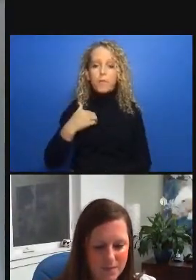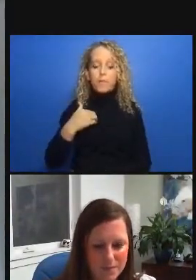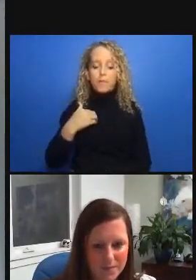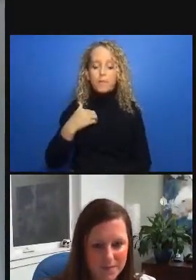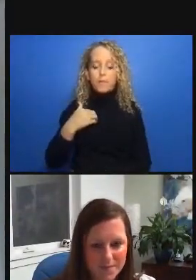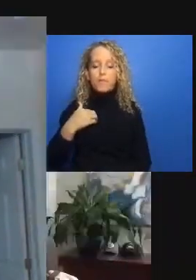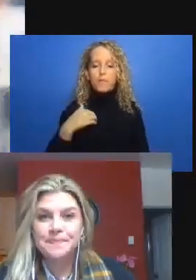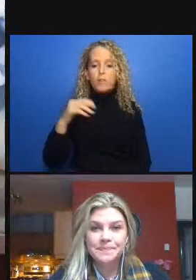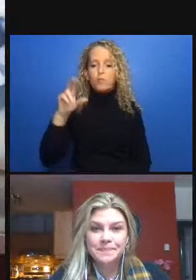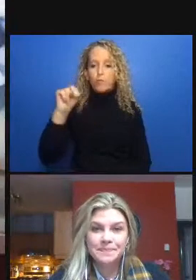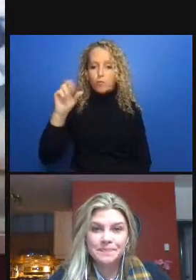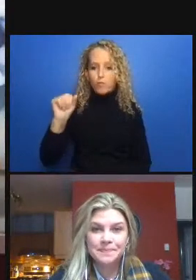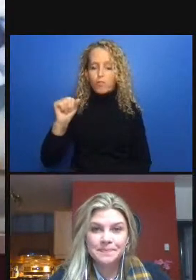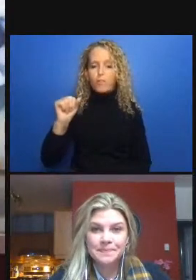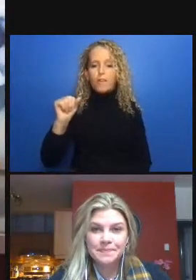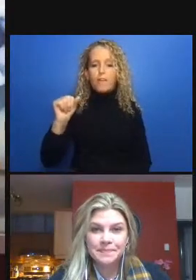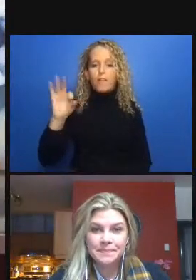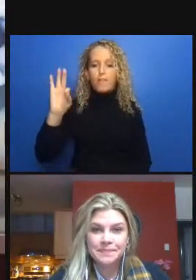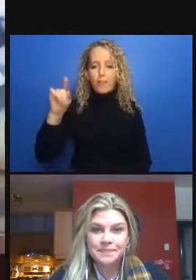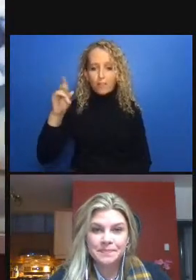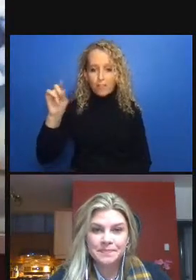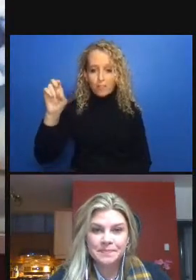Agriculture. So welcome, Carolyn.